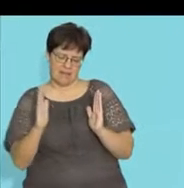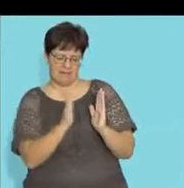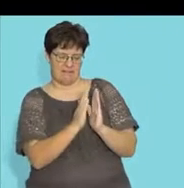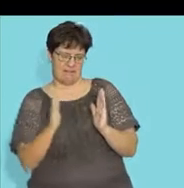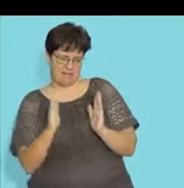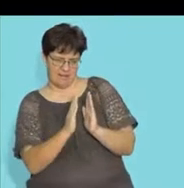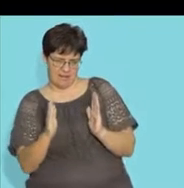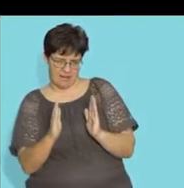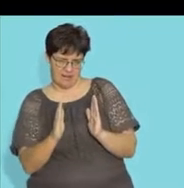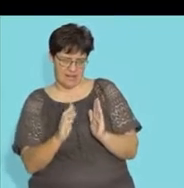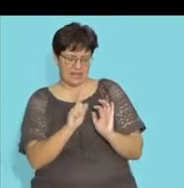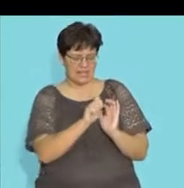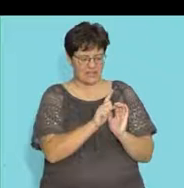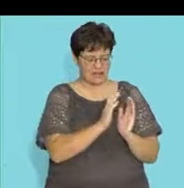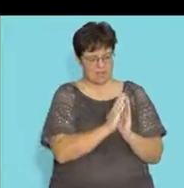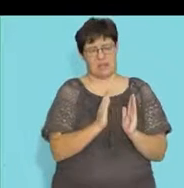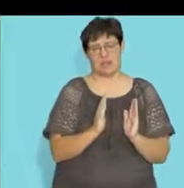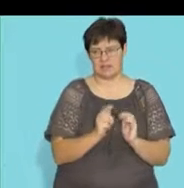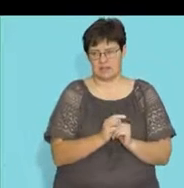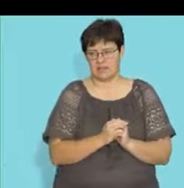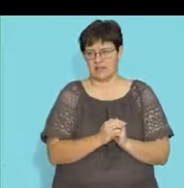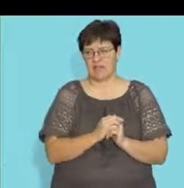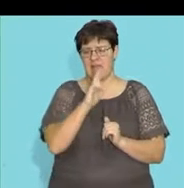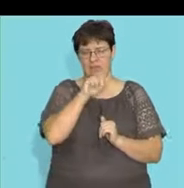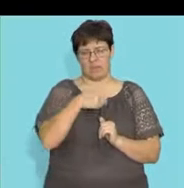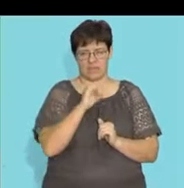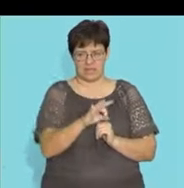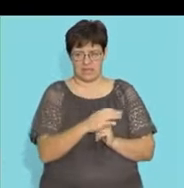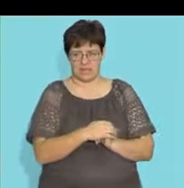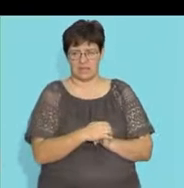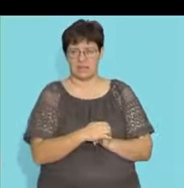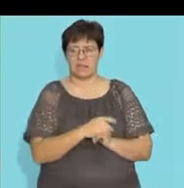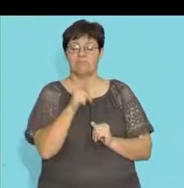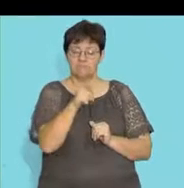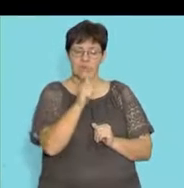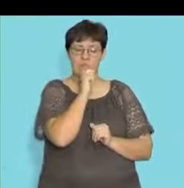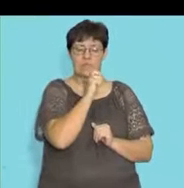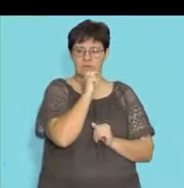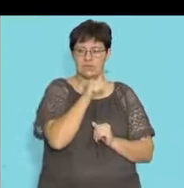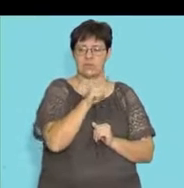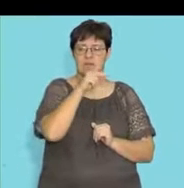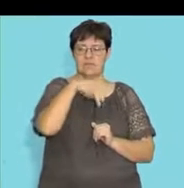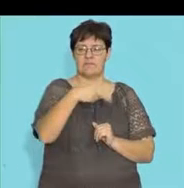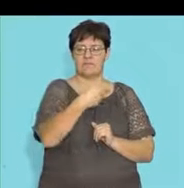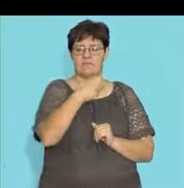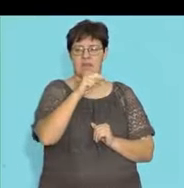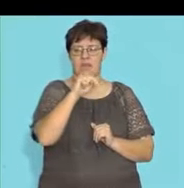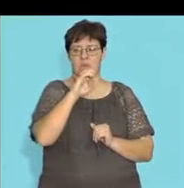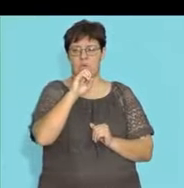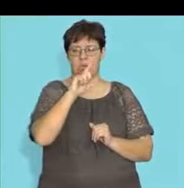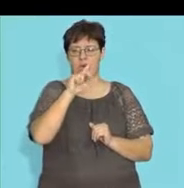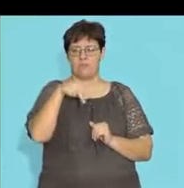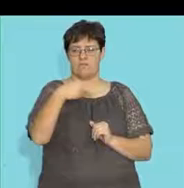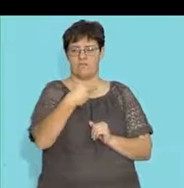of, a bit bigger than 7, so 8,3. So in this case, we will have a